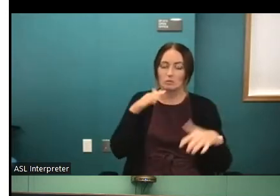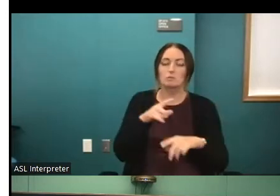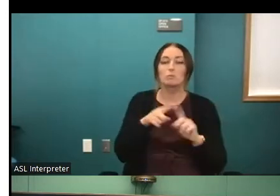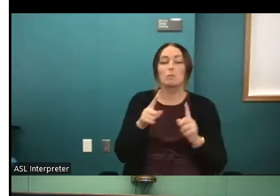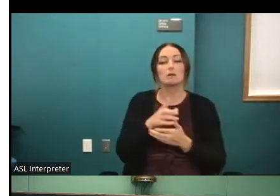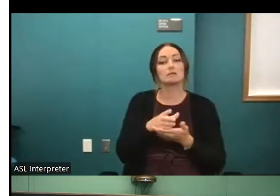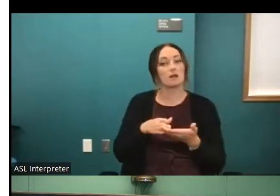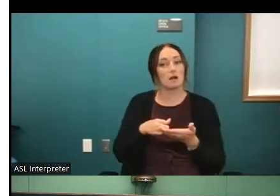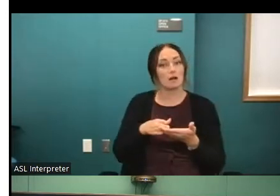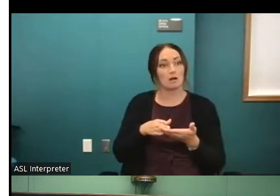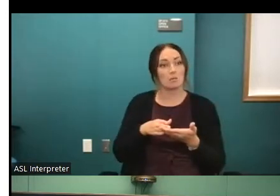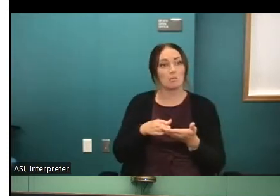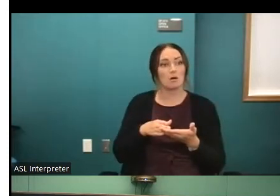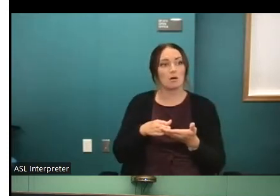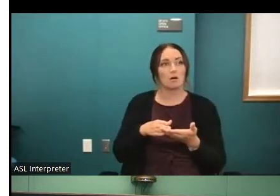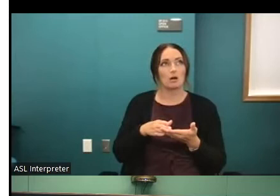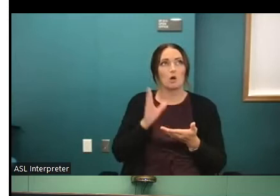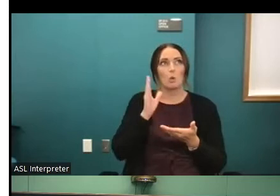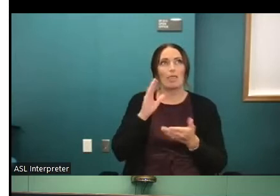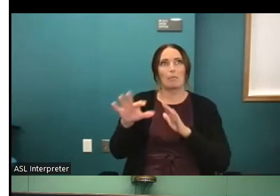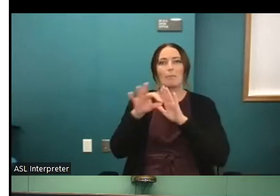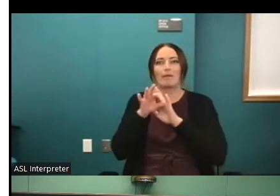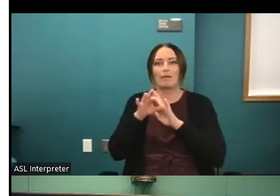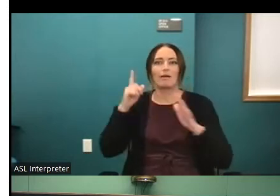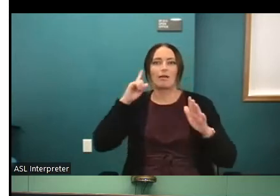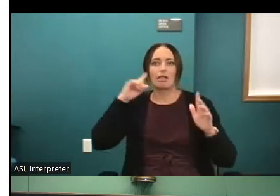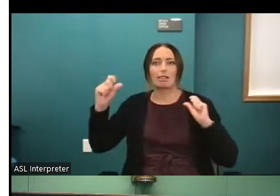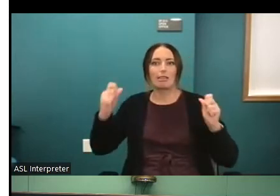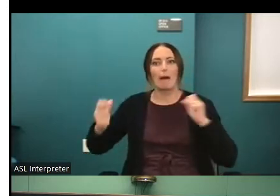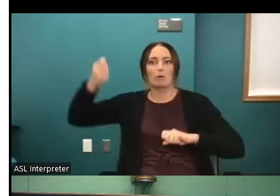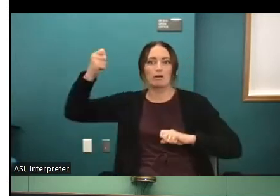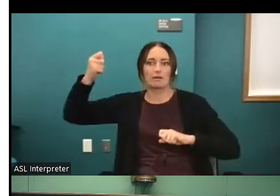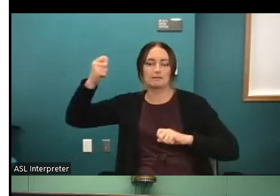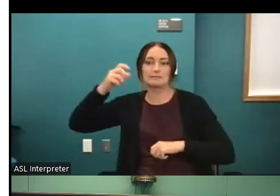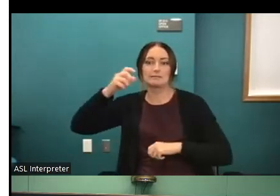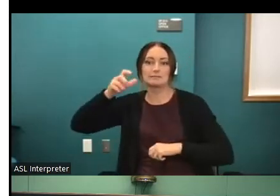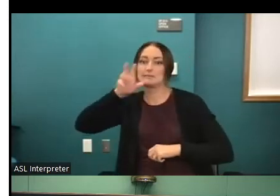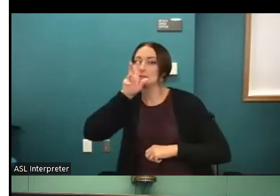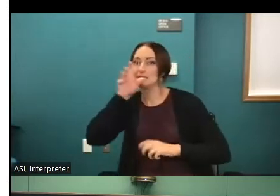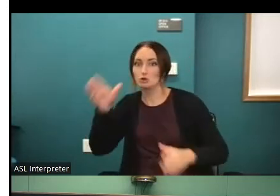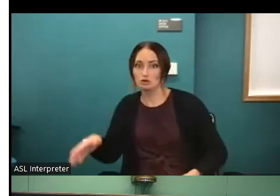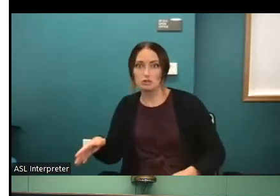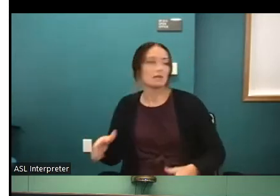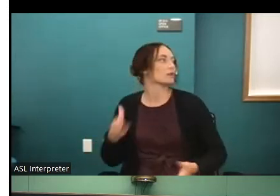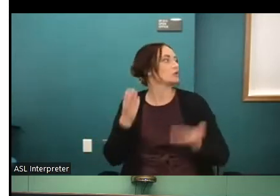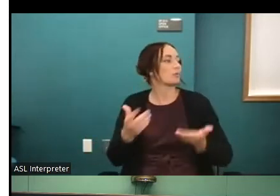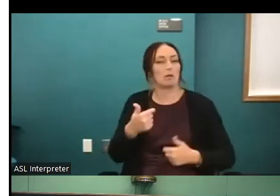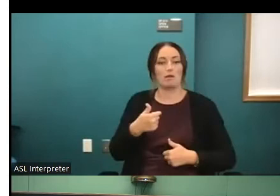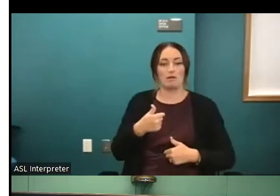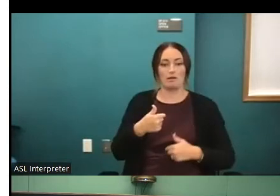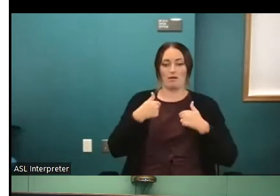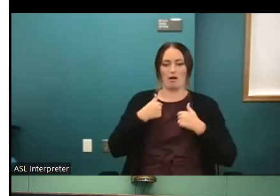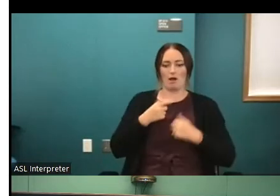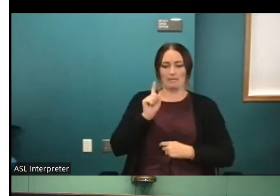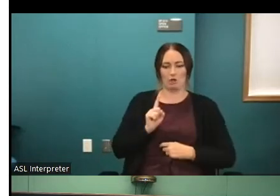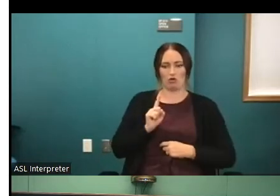will point to the loudest speech, right? So maybe I'm back here and my teacher's right